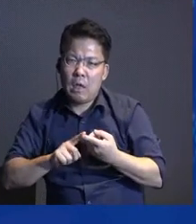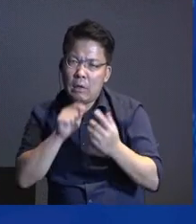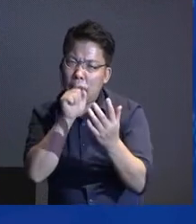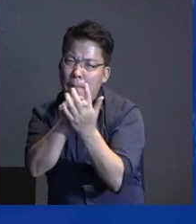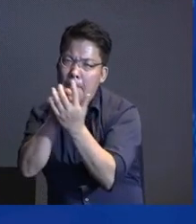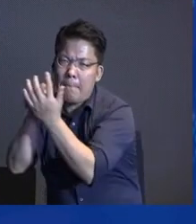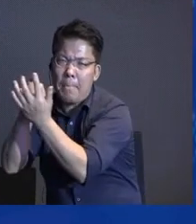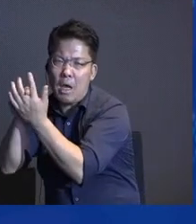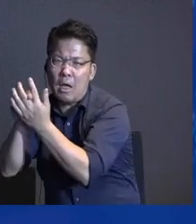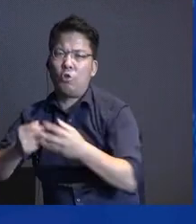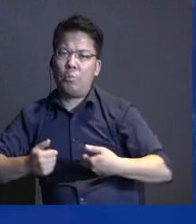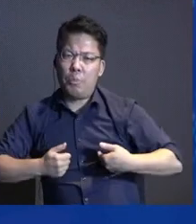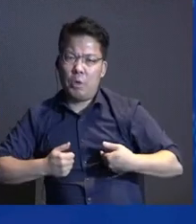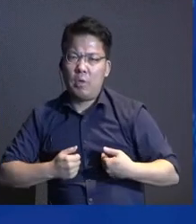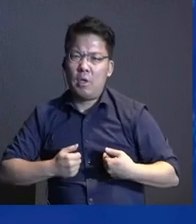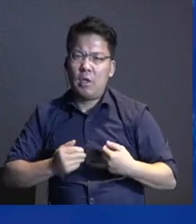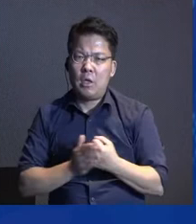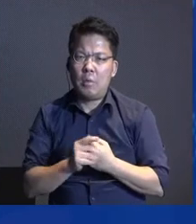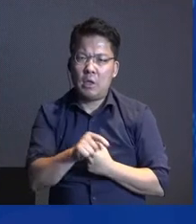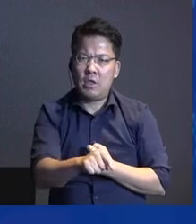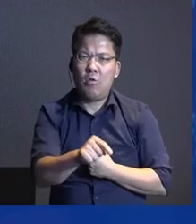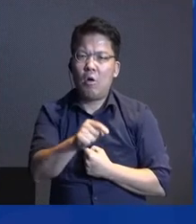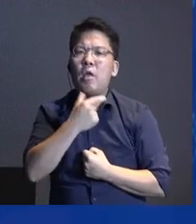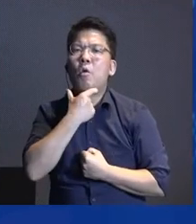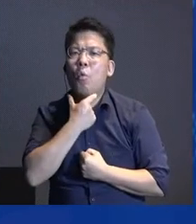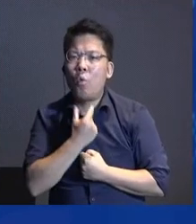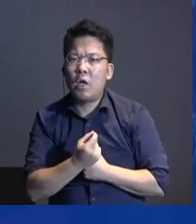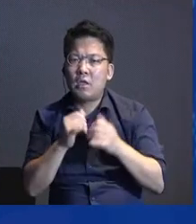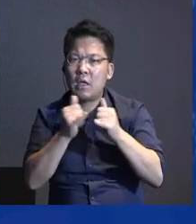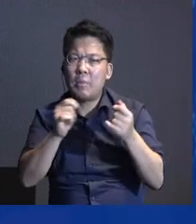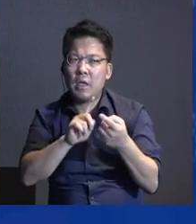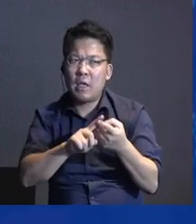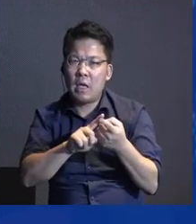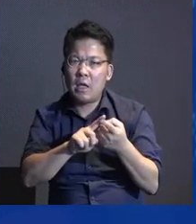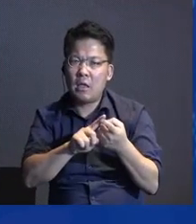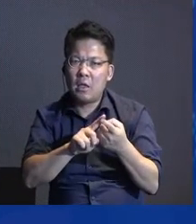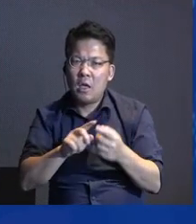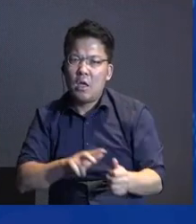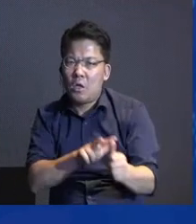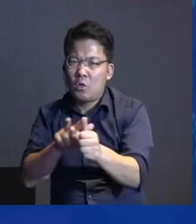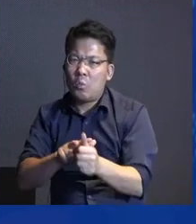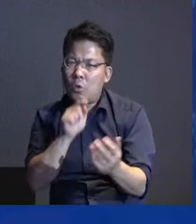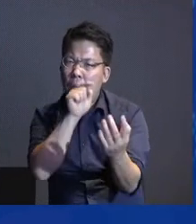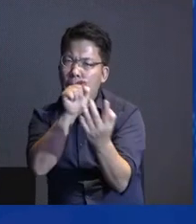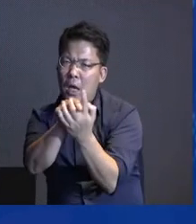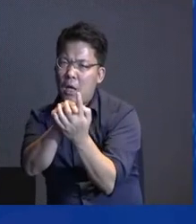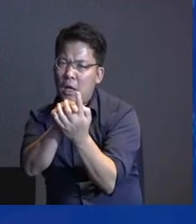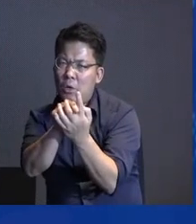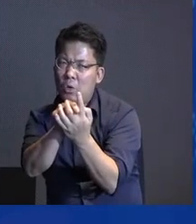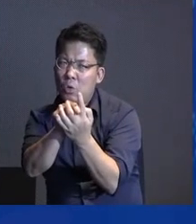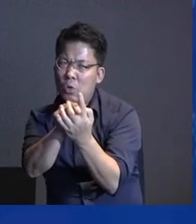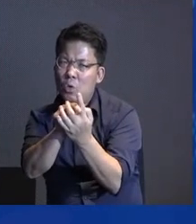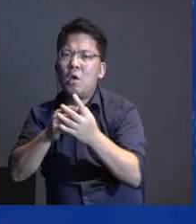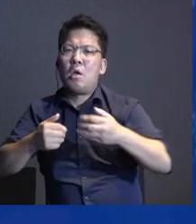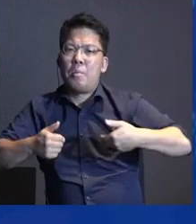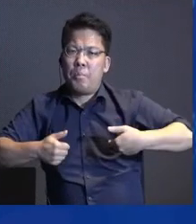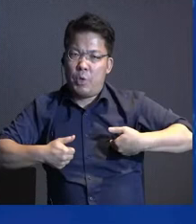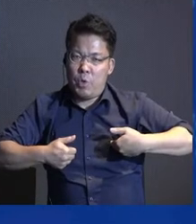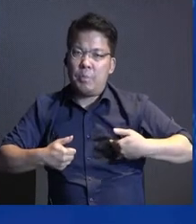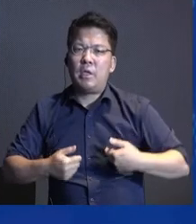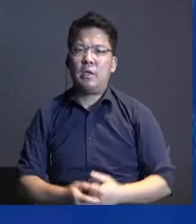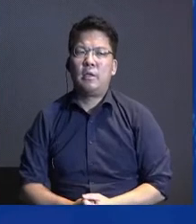club in the village is like having a support center to monitor and provide such